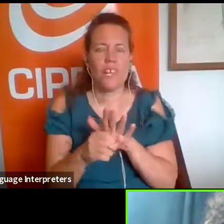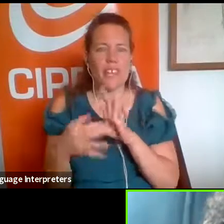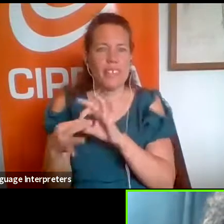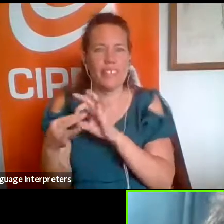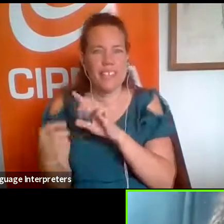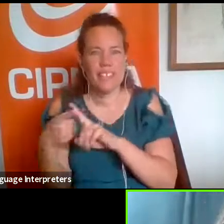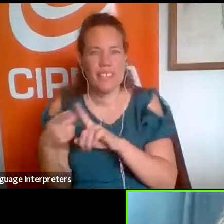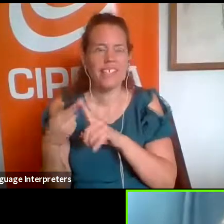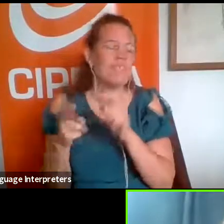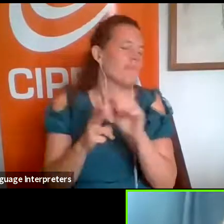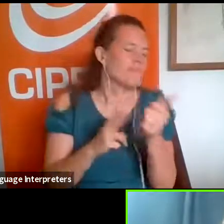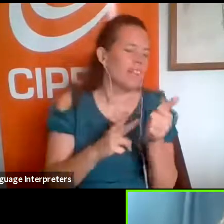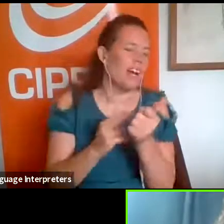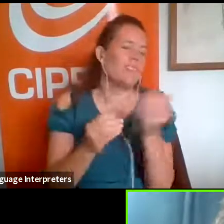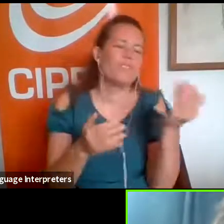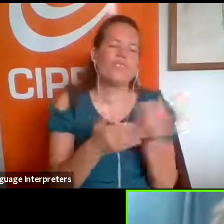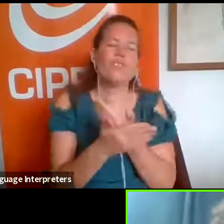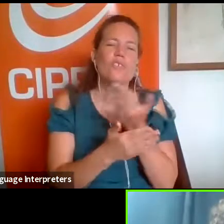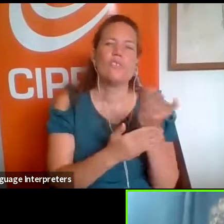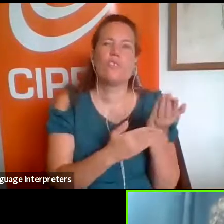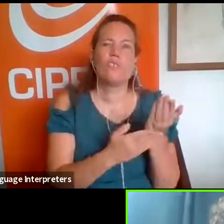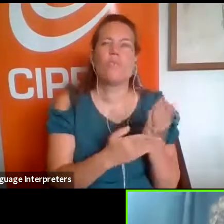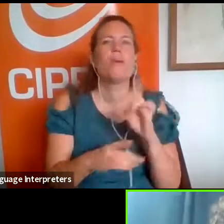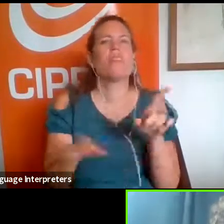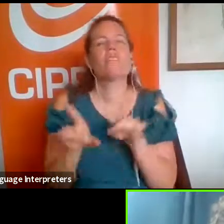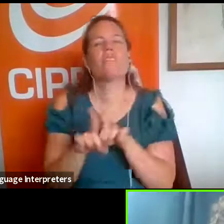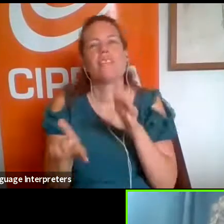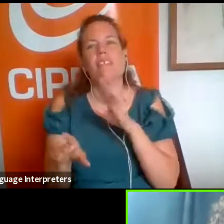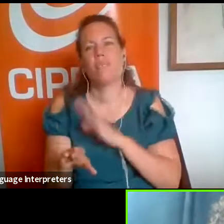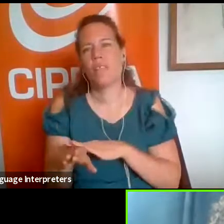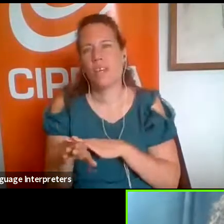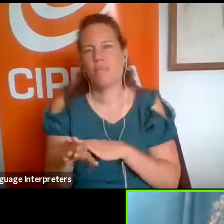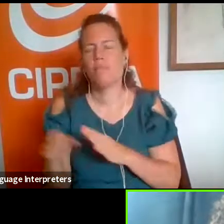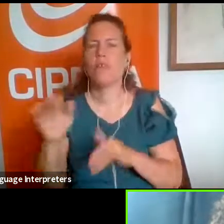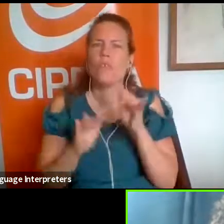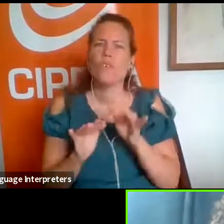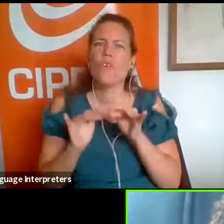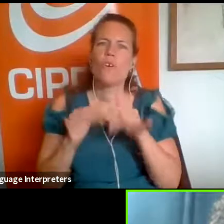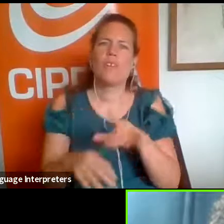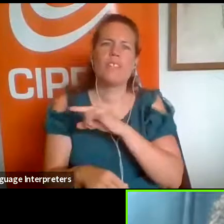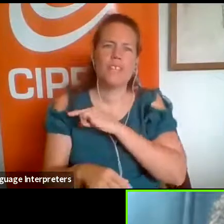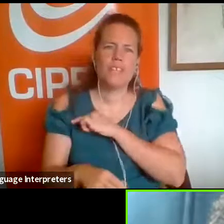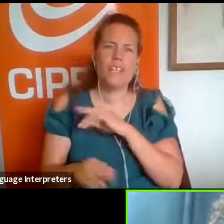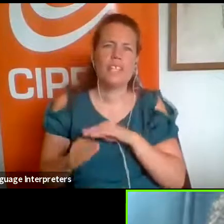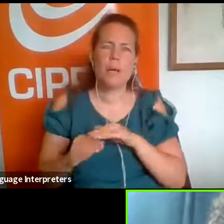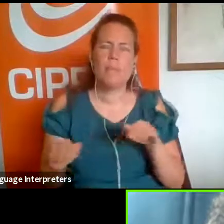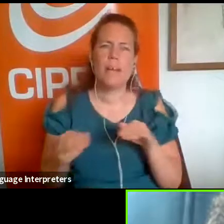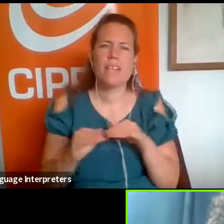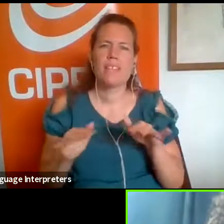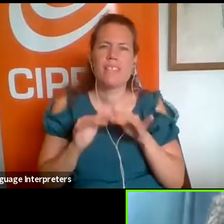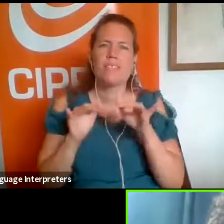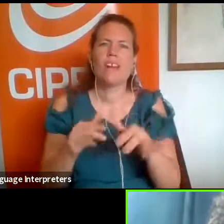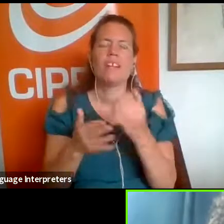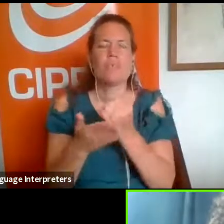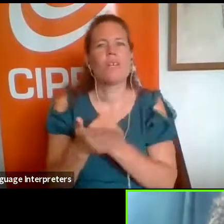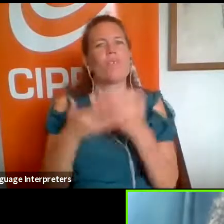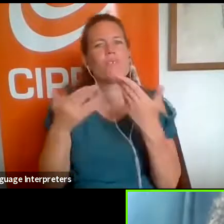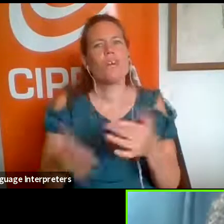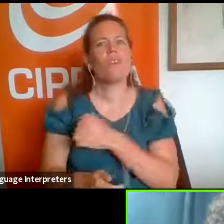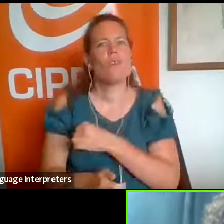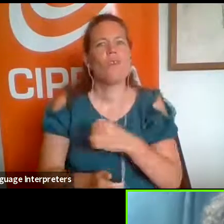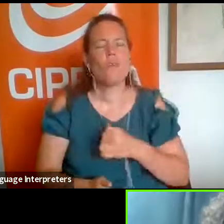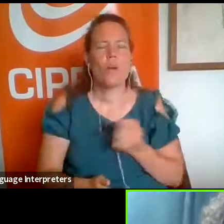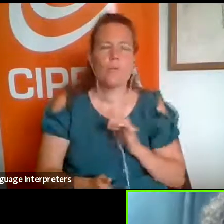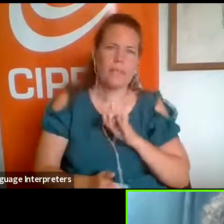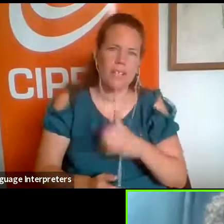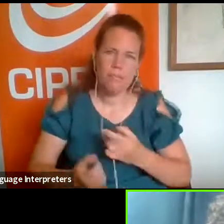news items, but also a lot of online gender-based violence, because, you know, a lot of women now were turning to the online platforms to express themselves, and